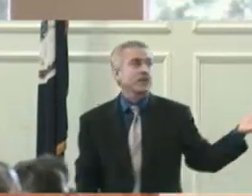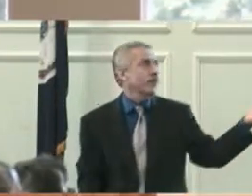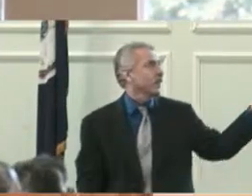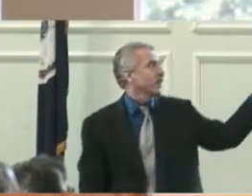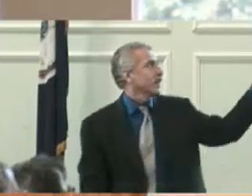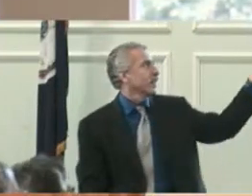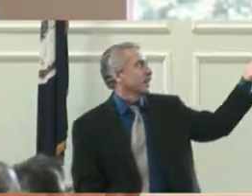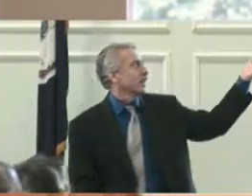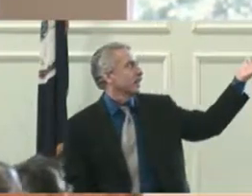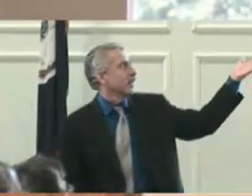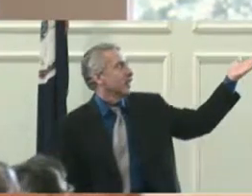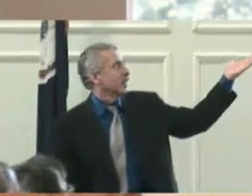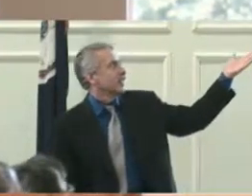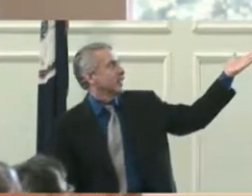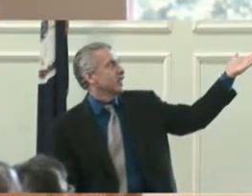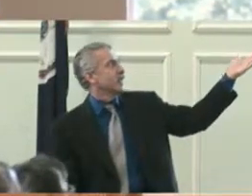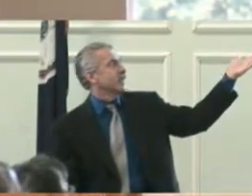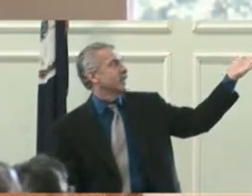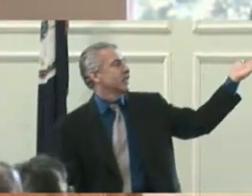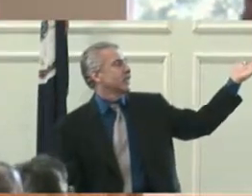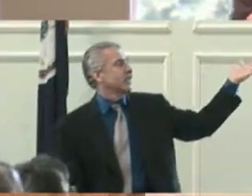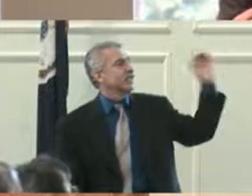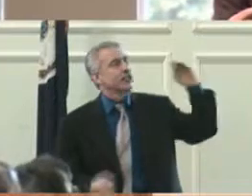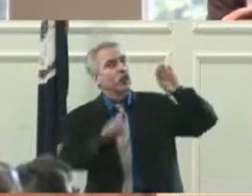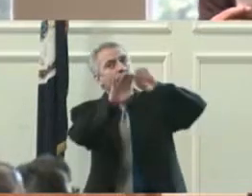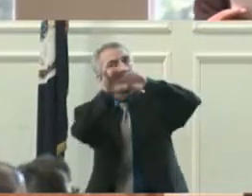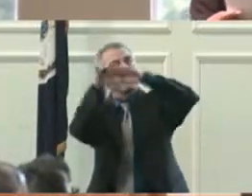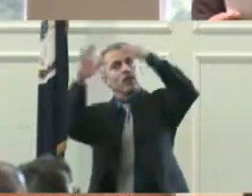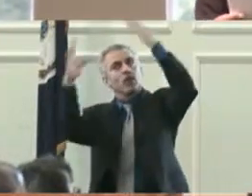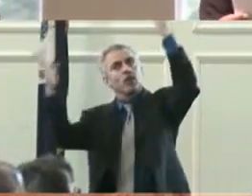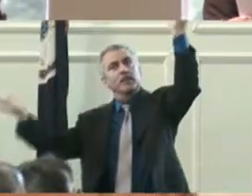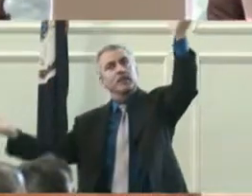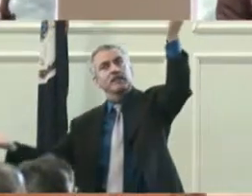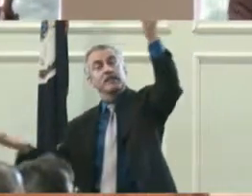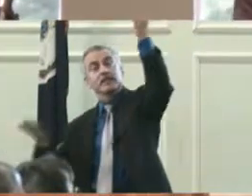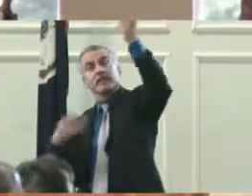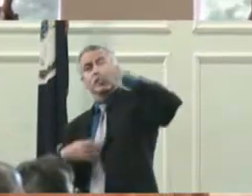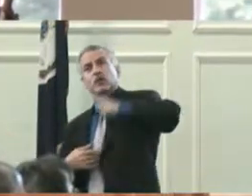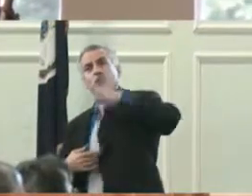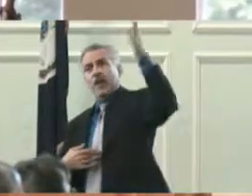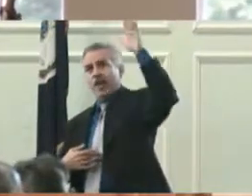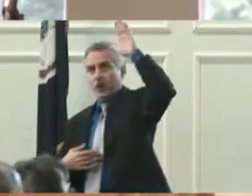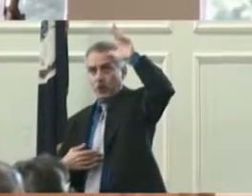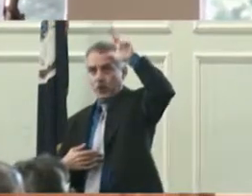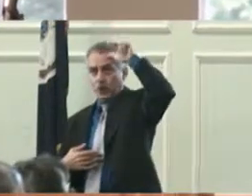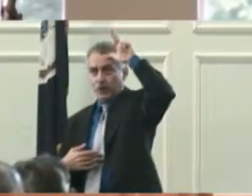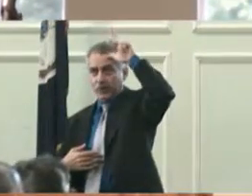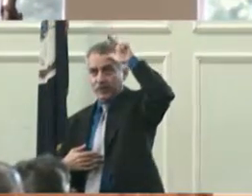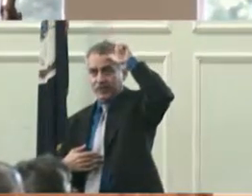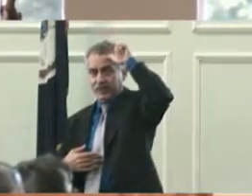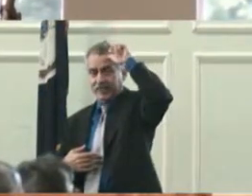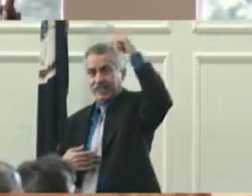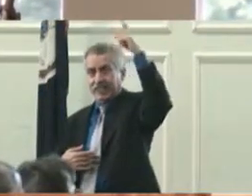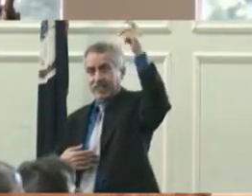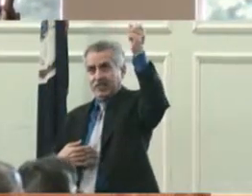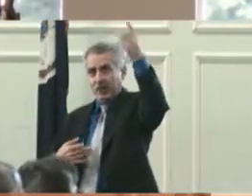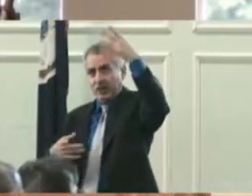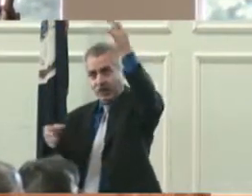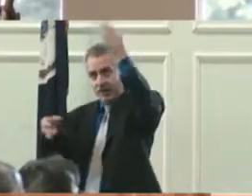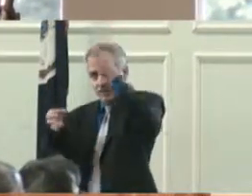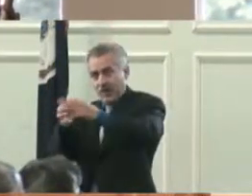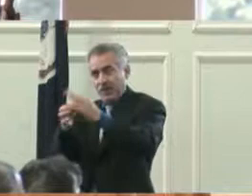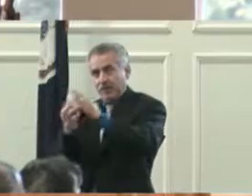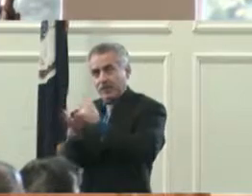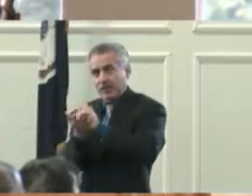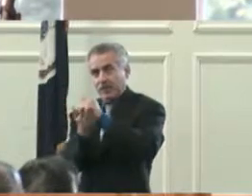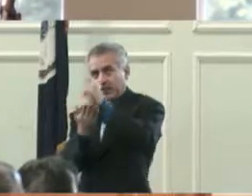11. It says, now I saw heaven open, and behold, a white horse, and he who sat on him was called faithful and true,